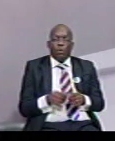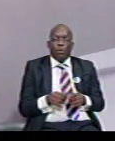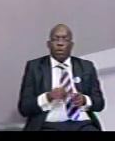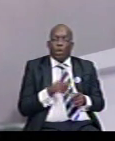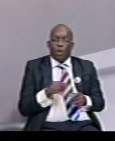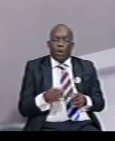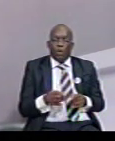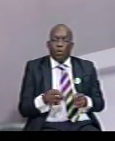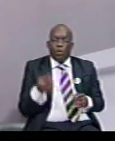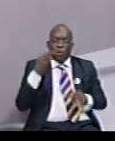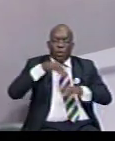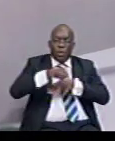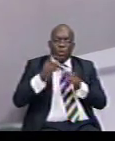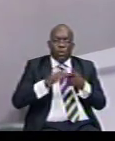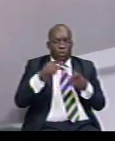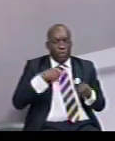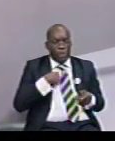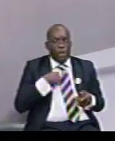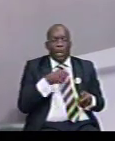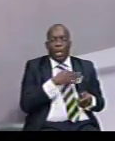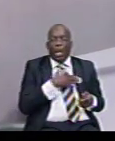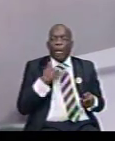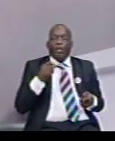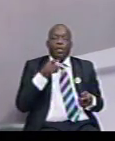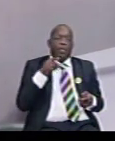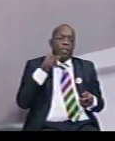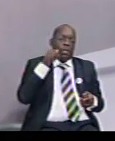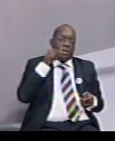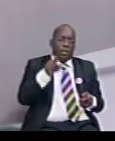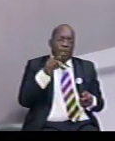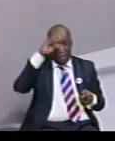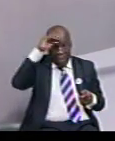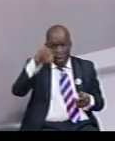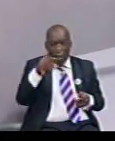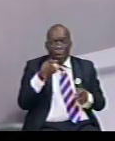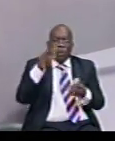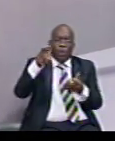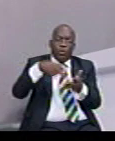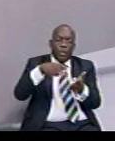letter and he read that letter, written with red ink,